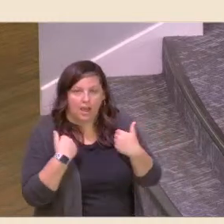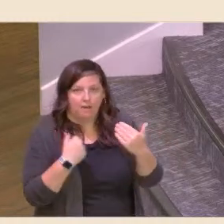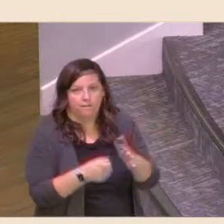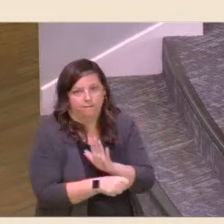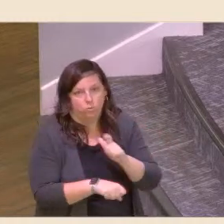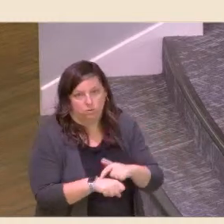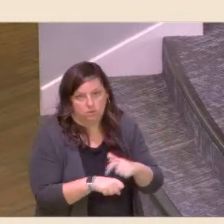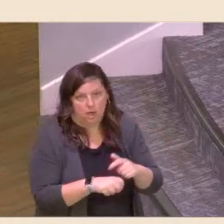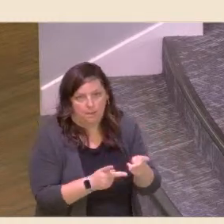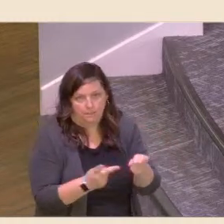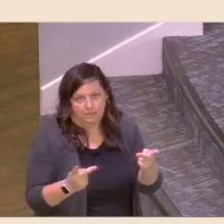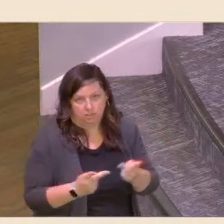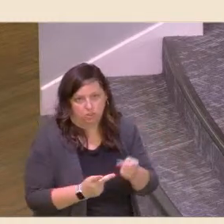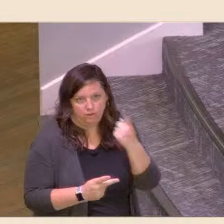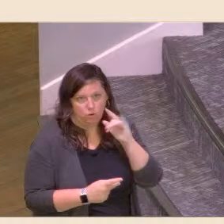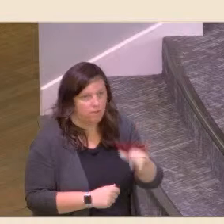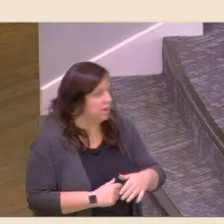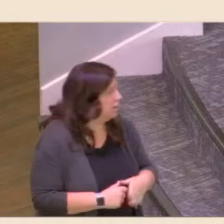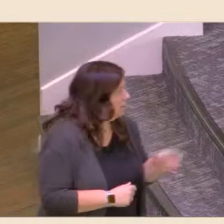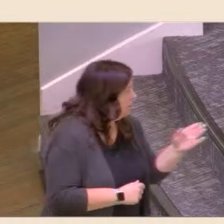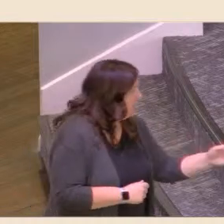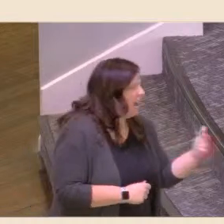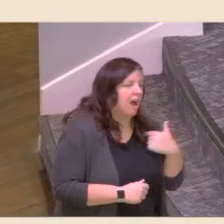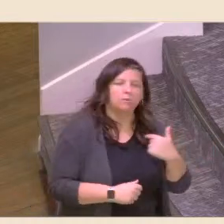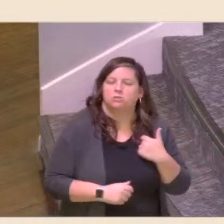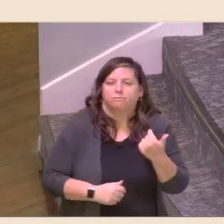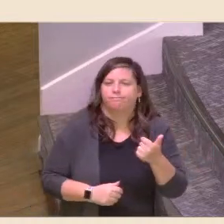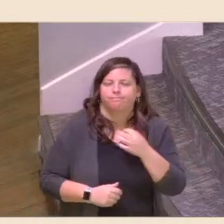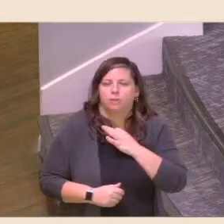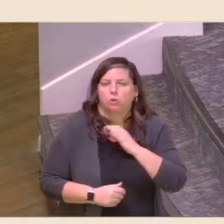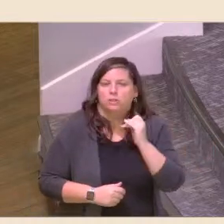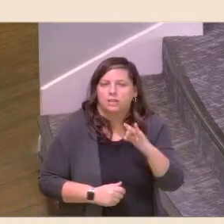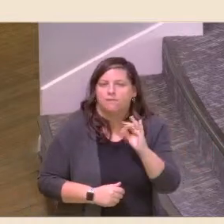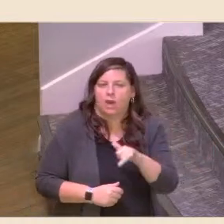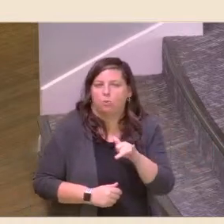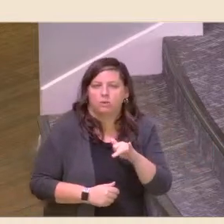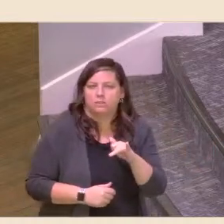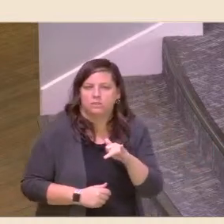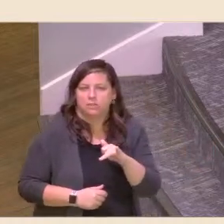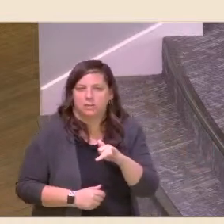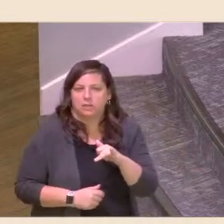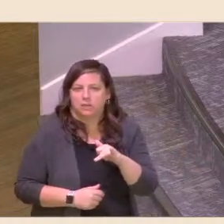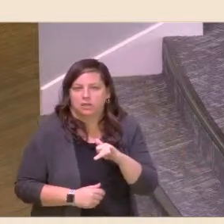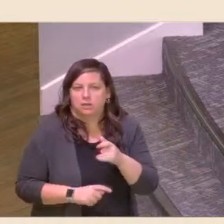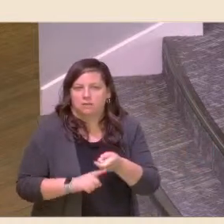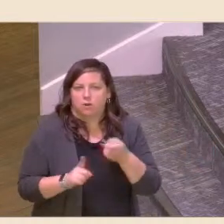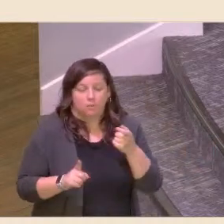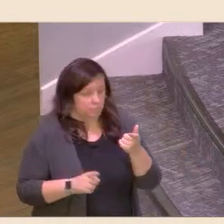with the, what do they call the? Community school organizers, is that what you're thinking about? No,